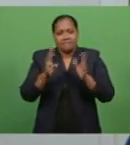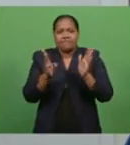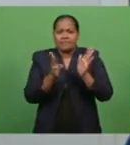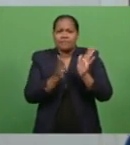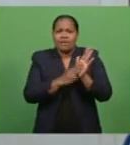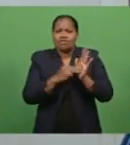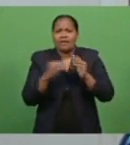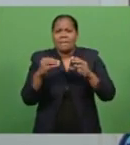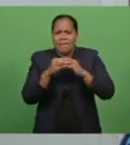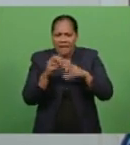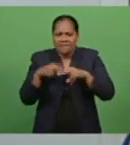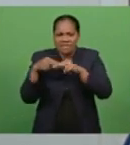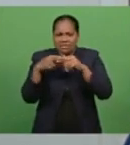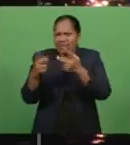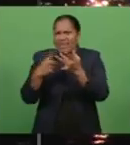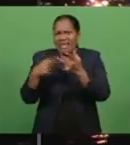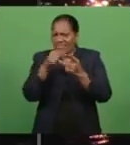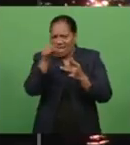Fiji.